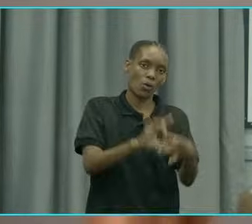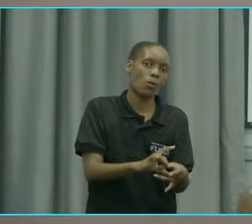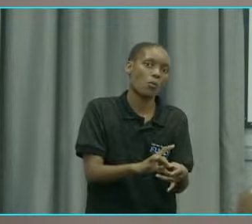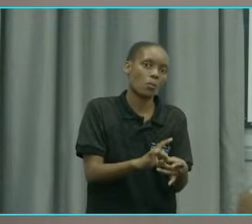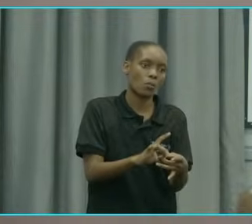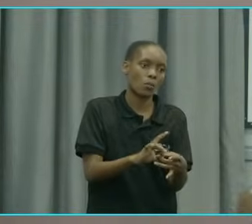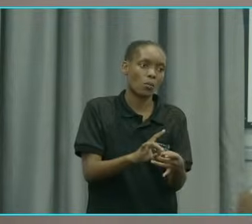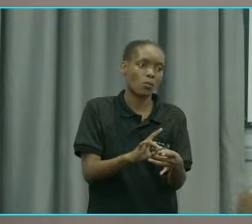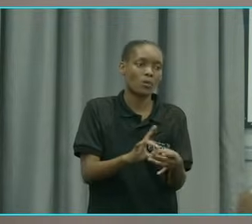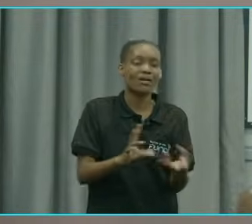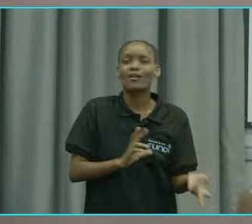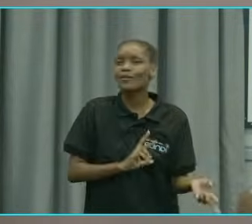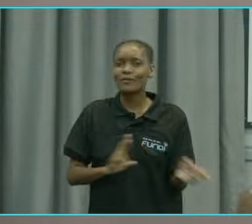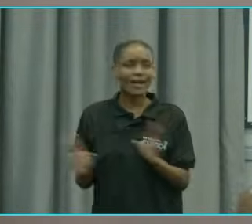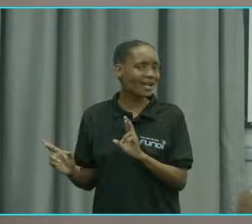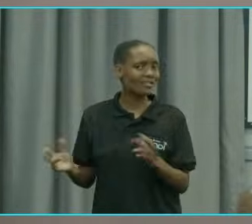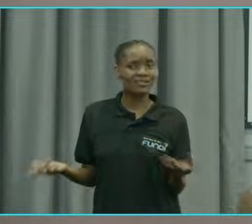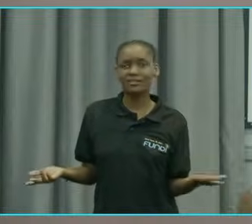They are not ready.